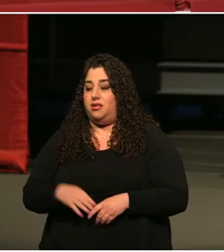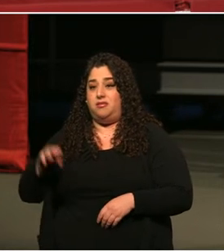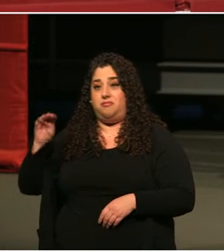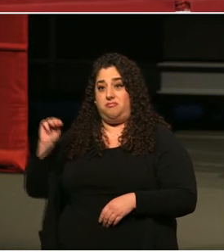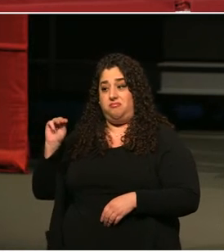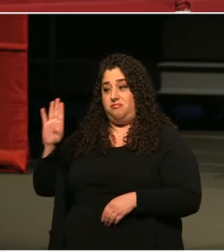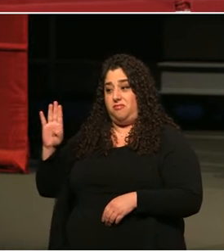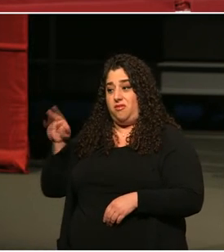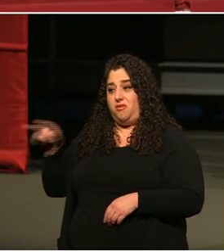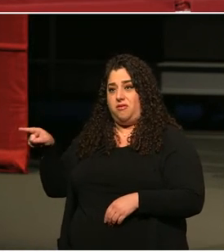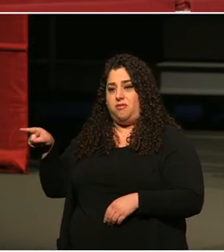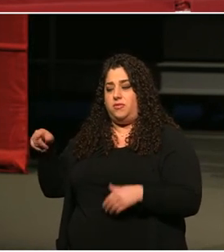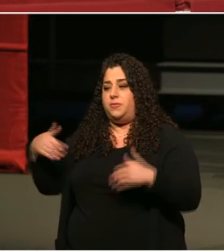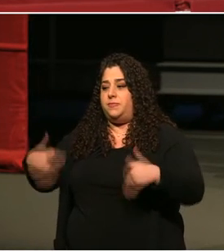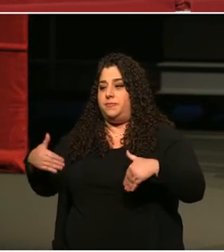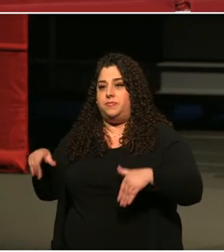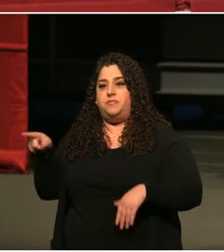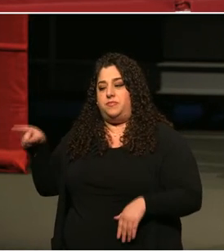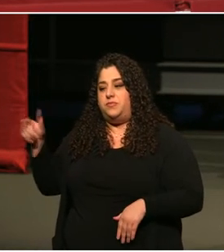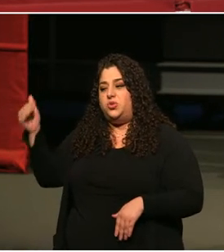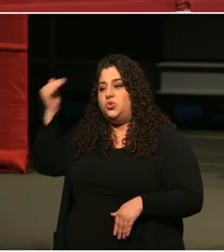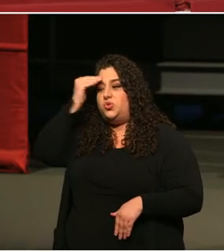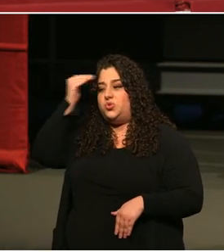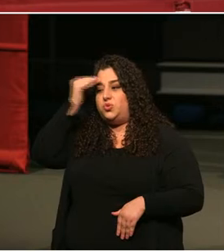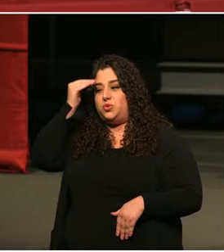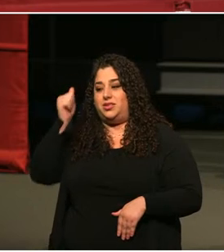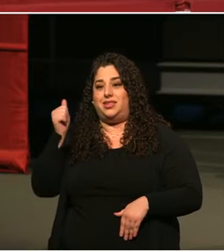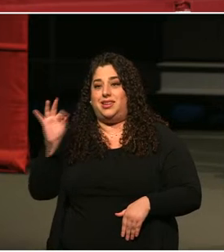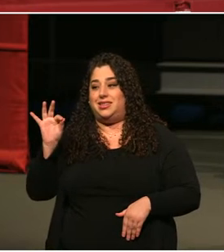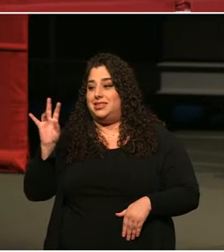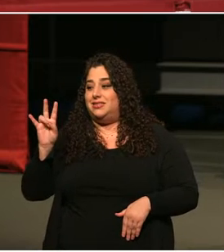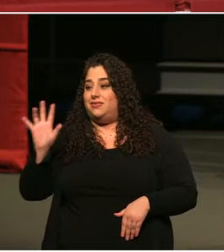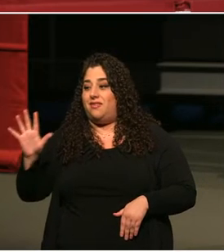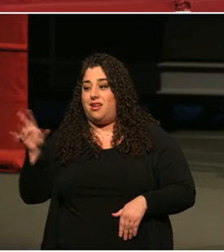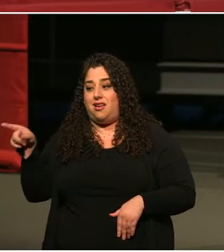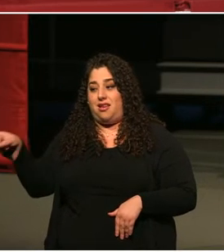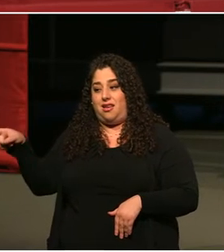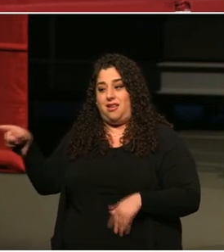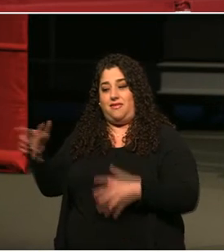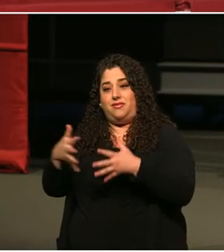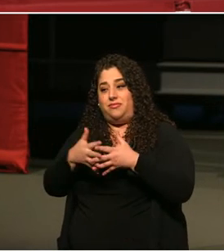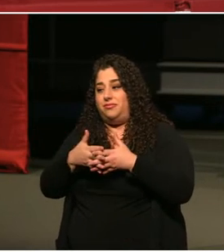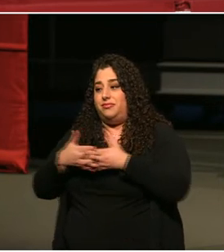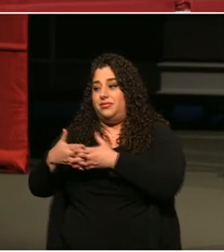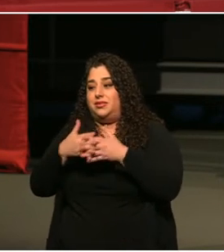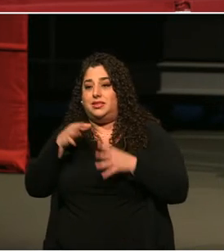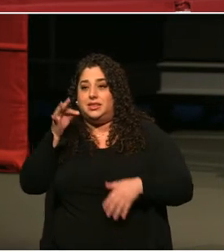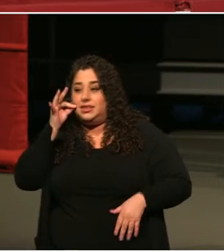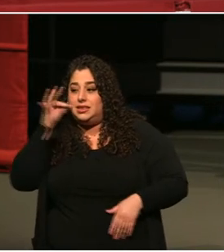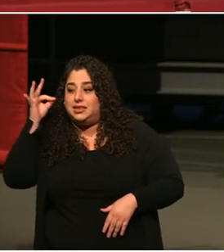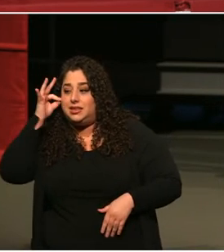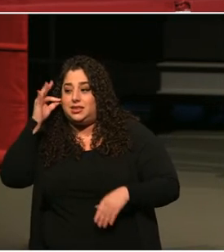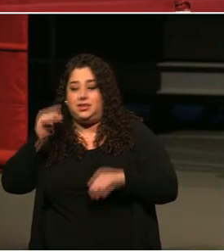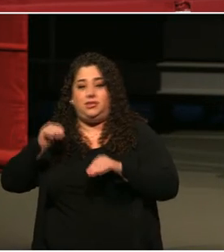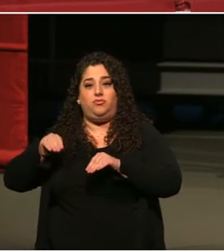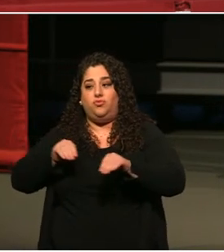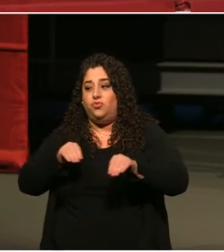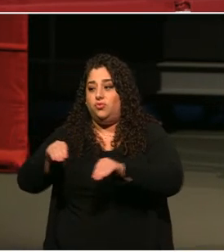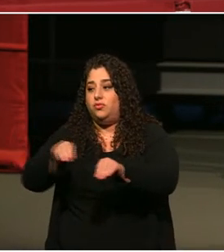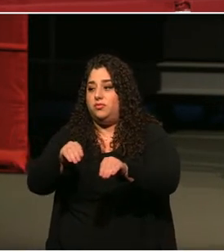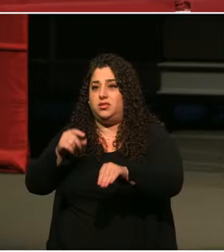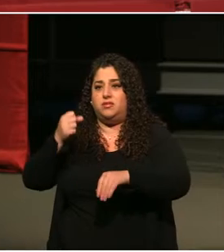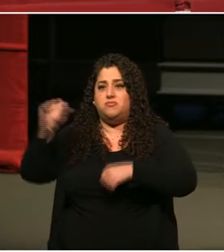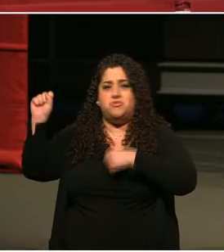Movement AIM occupation of Wounded Knee, South Dakota. They were experiencing a